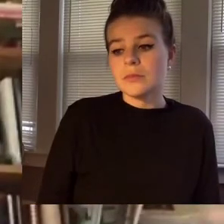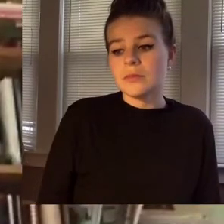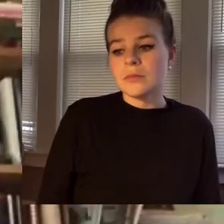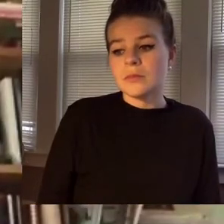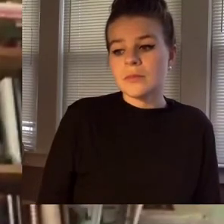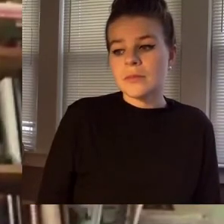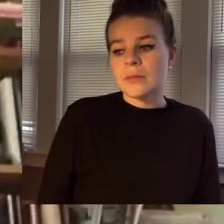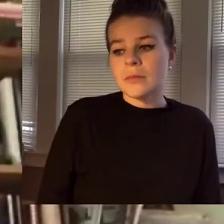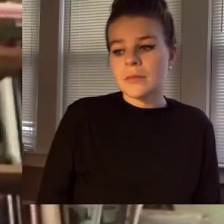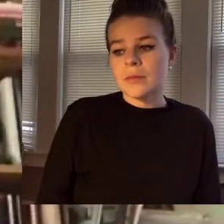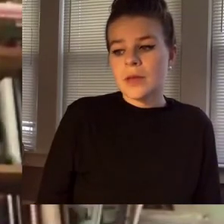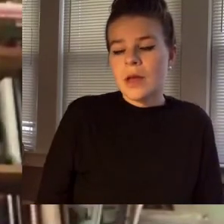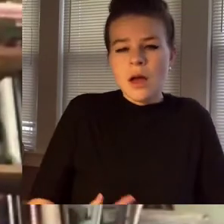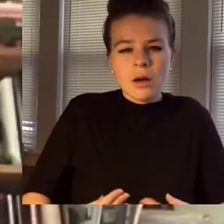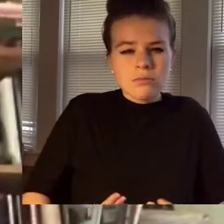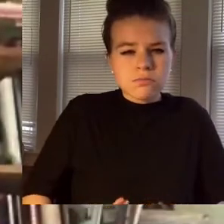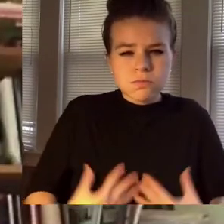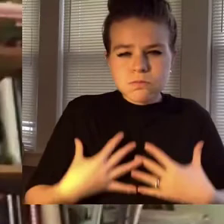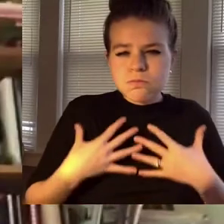is rushing through